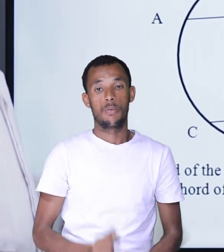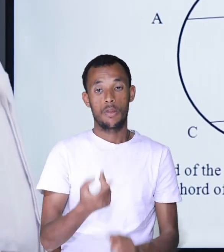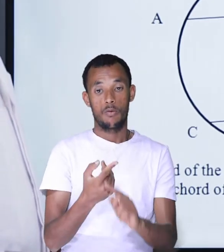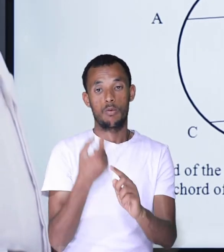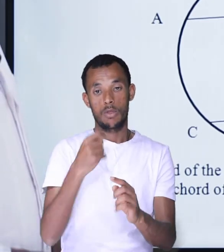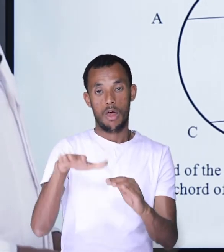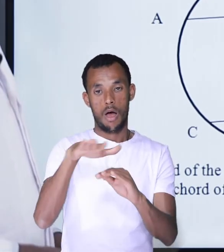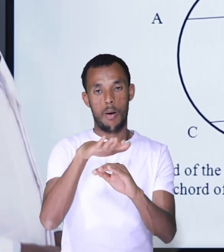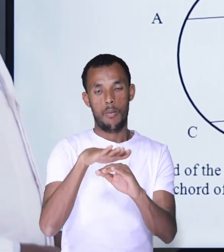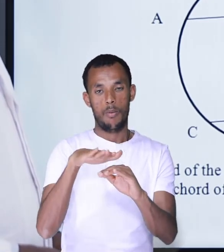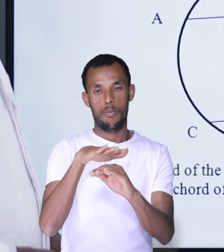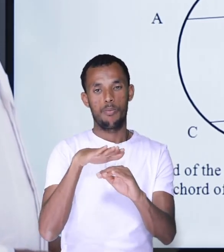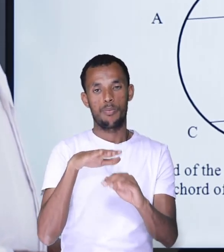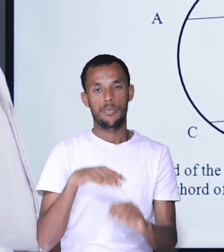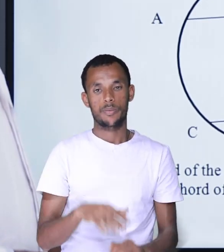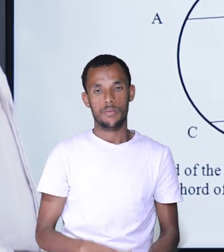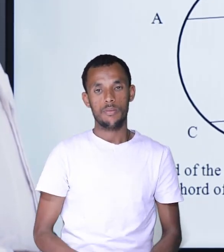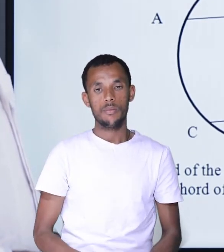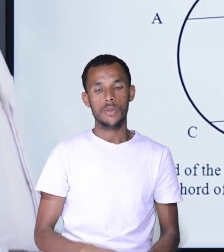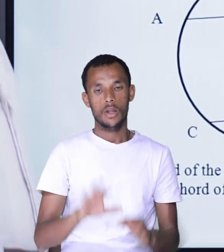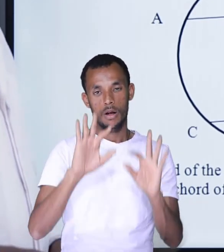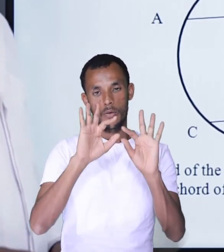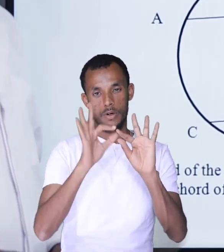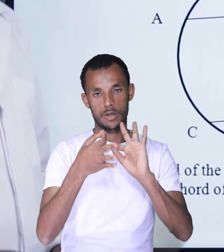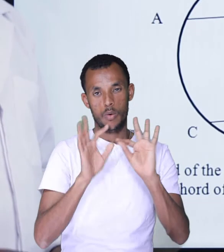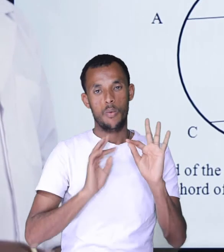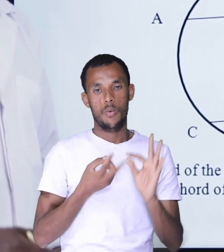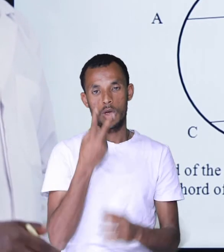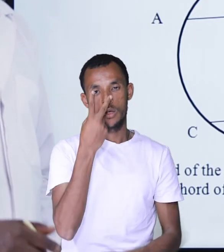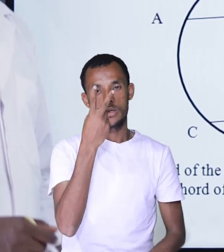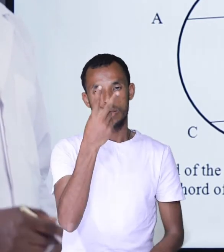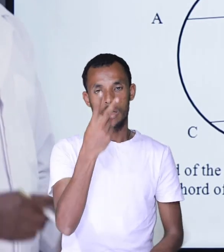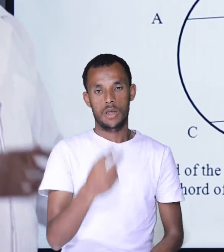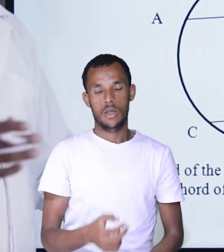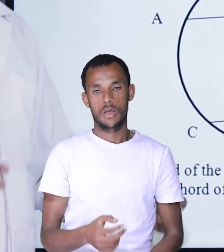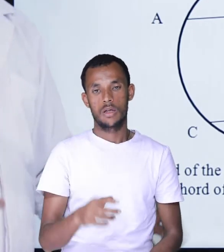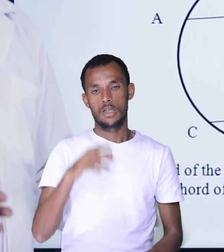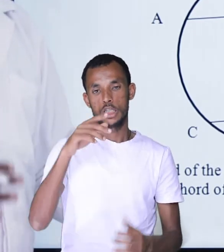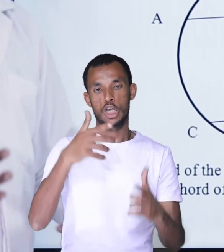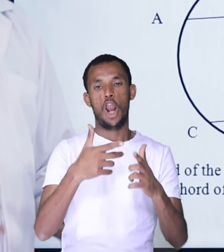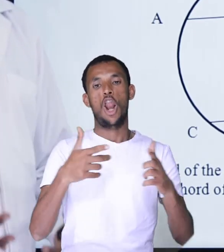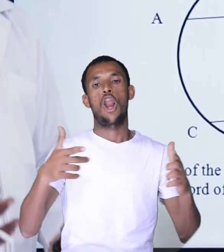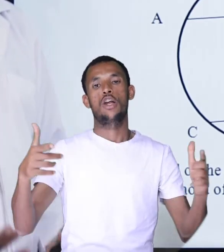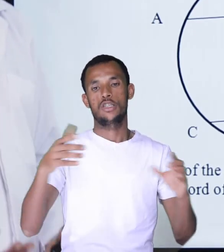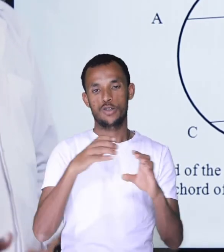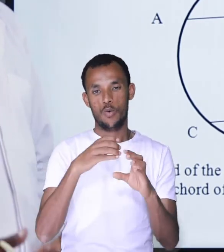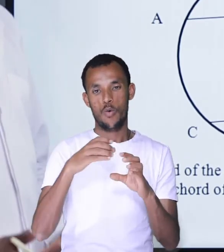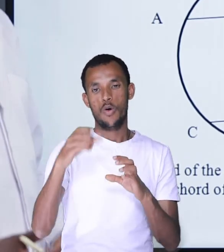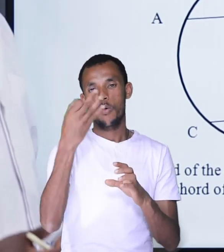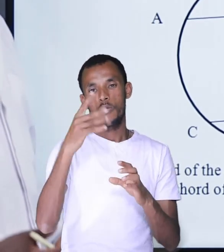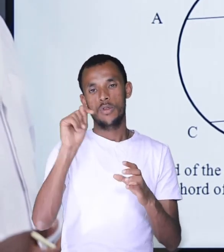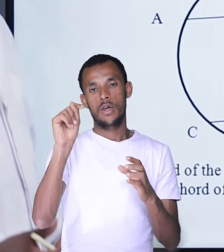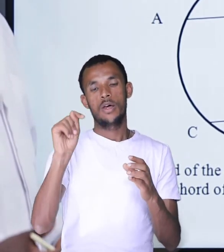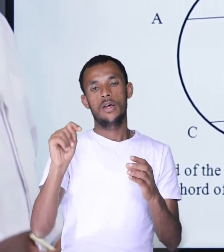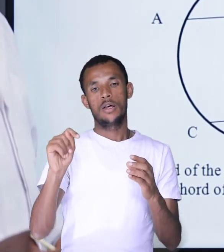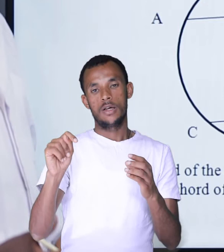From the above definitions, we have seen the largest chord of a circle is a